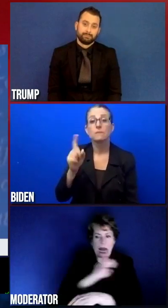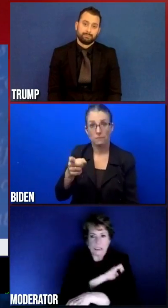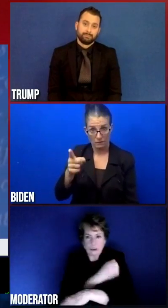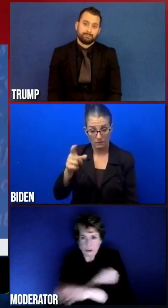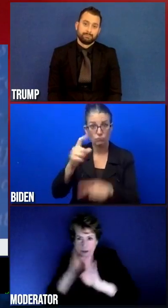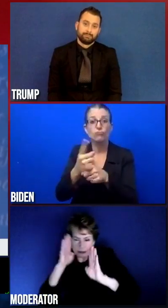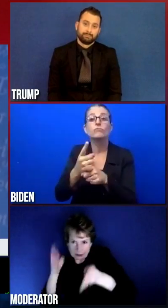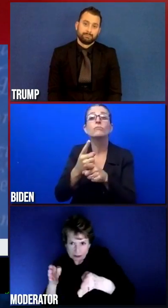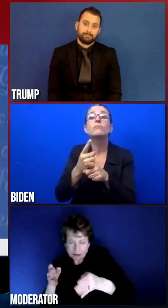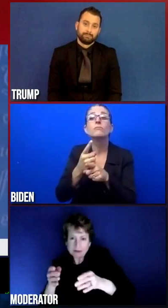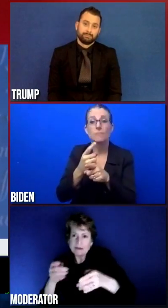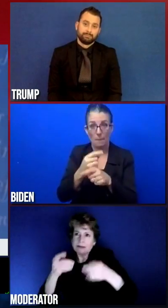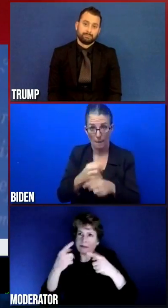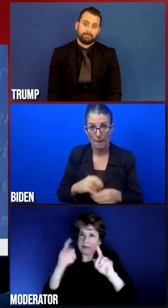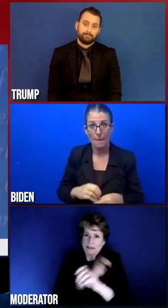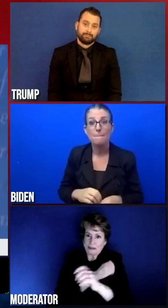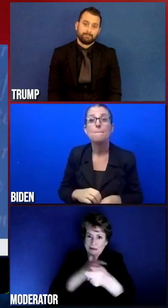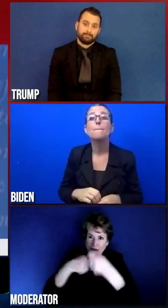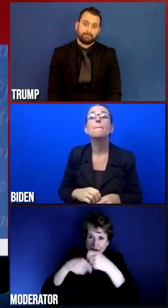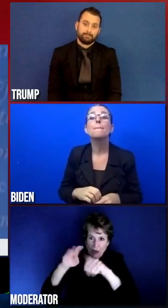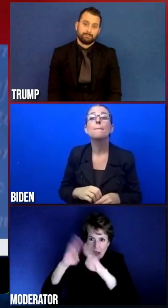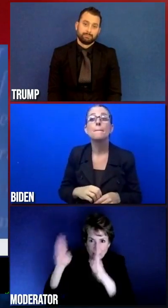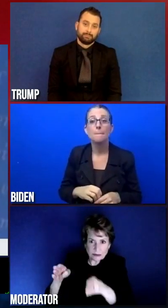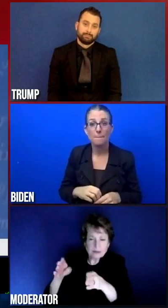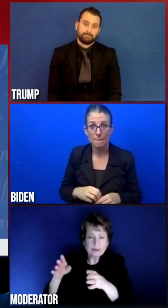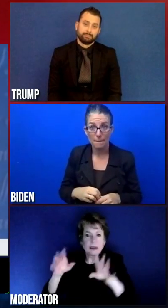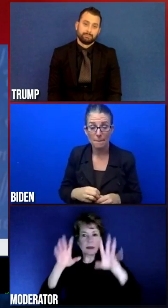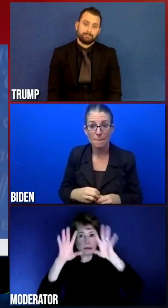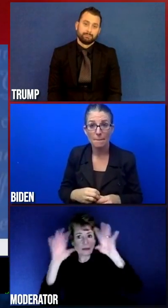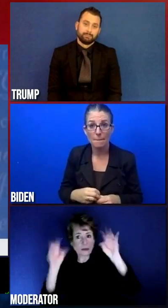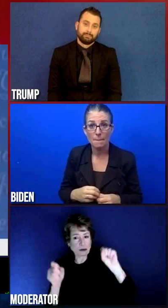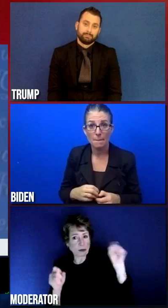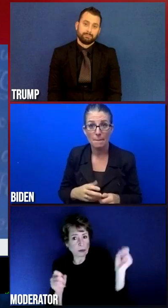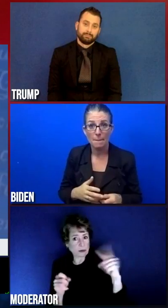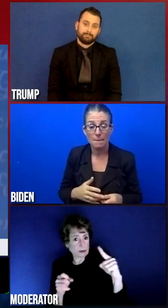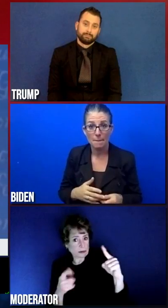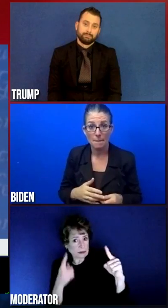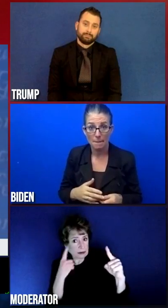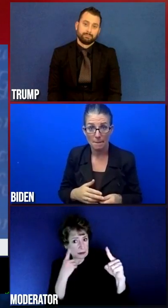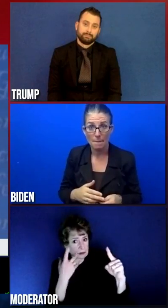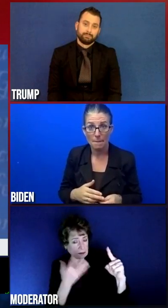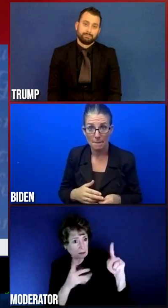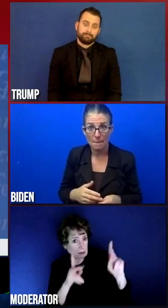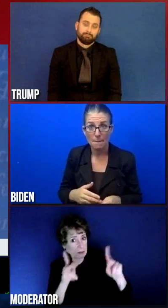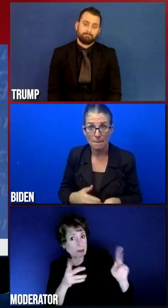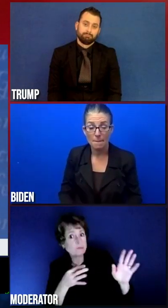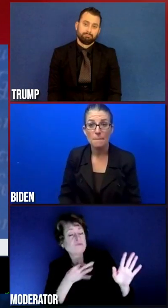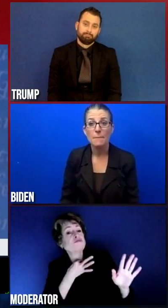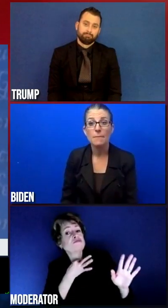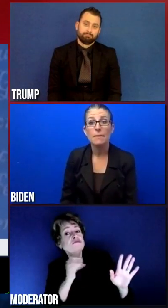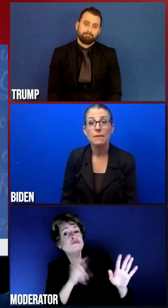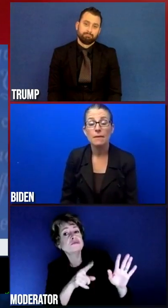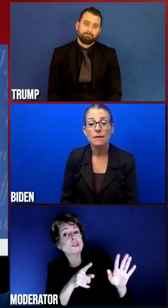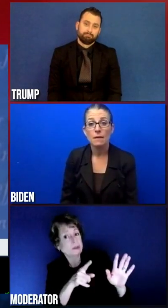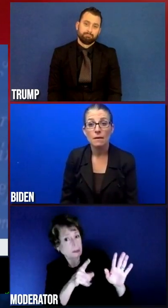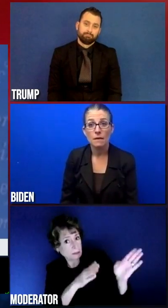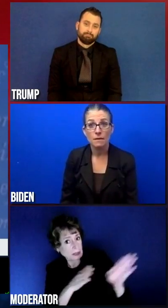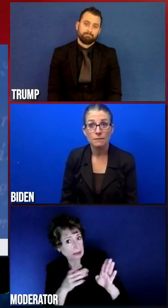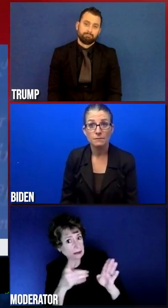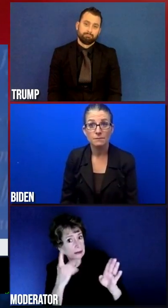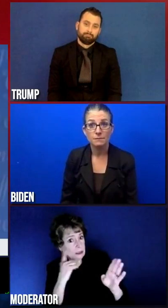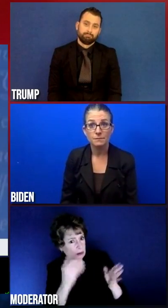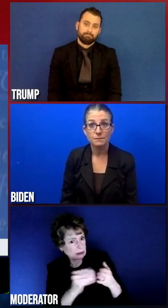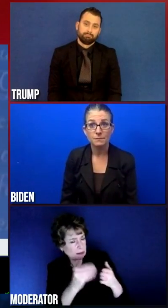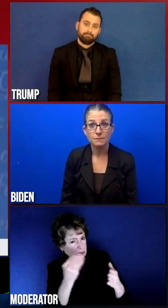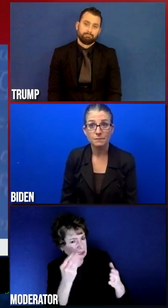the president is saying, I think some people who support the president would say that sounds like it's going to cost a lot of money and hurt the economy. What it's going to